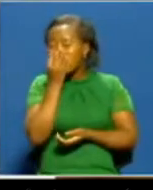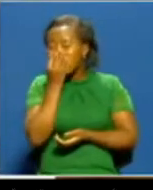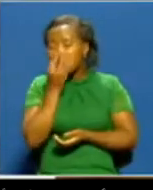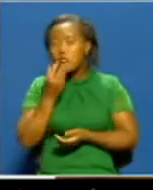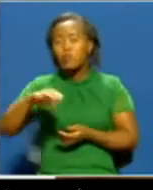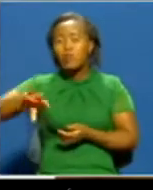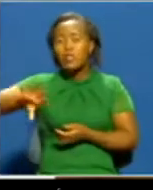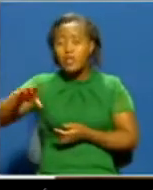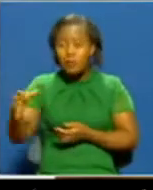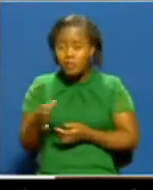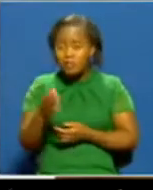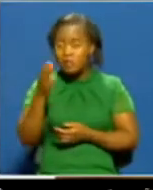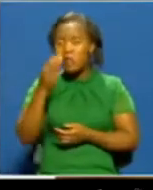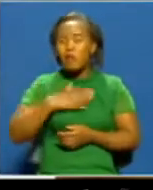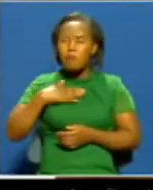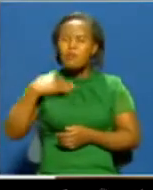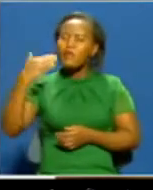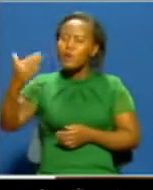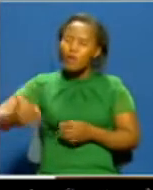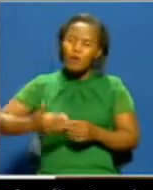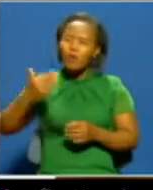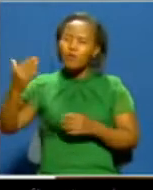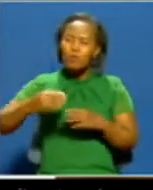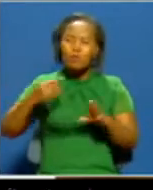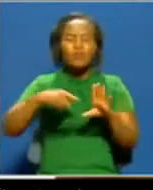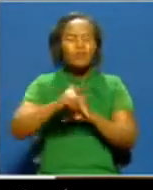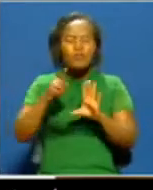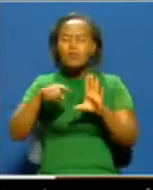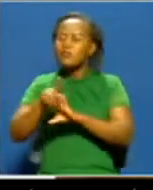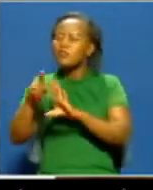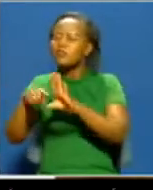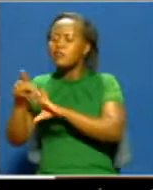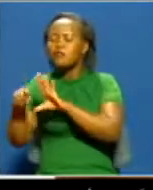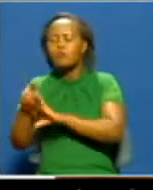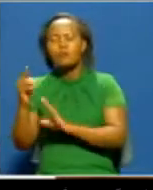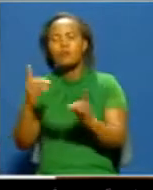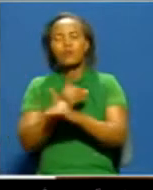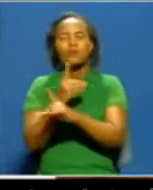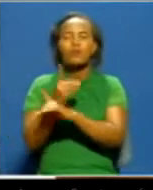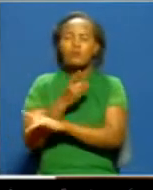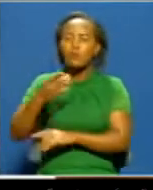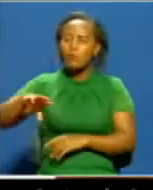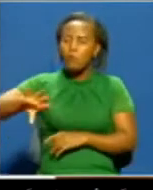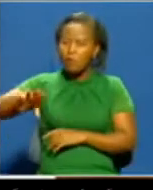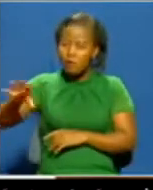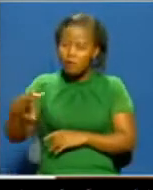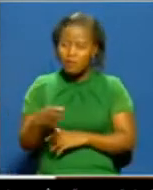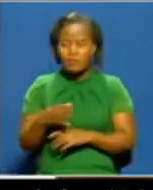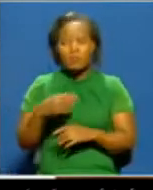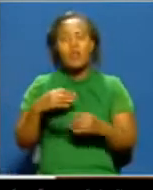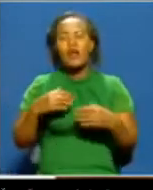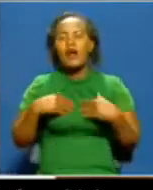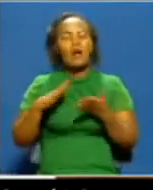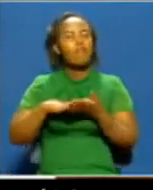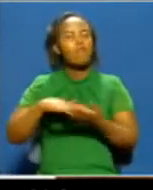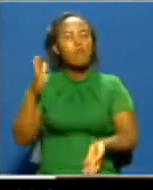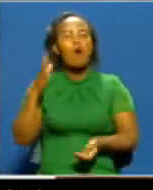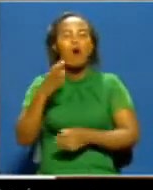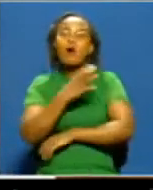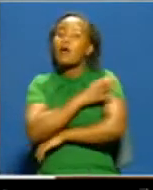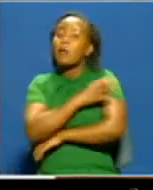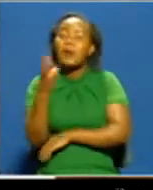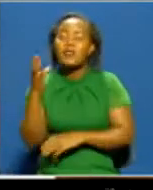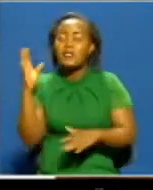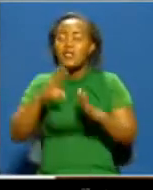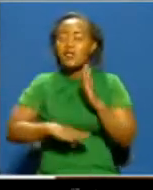around the country, you know, and we know we are doing that. We have got many times more capacity than we ever had in